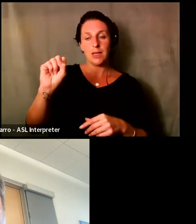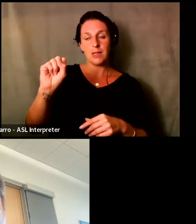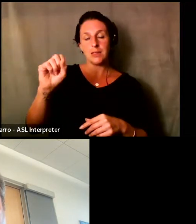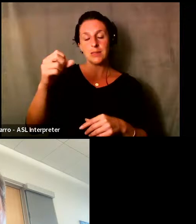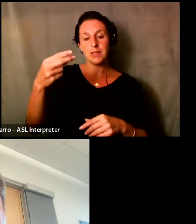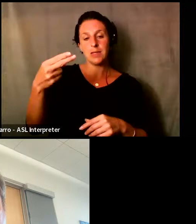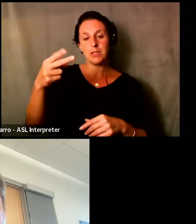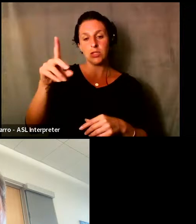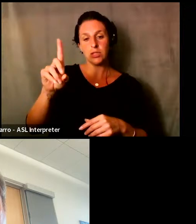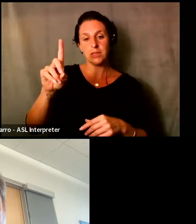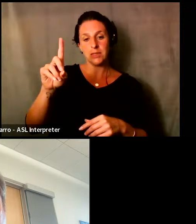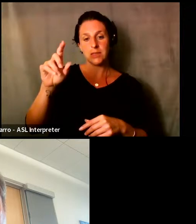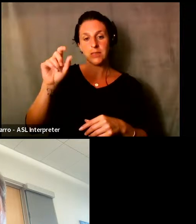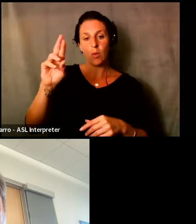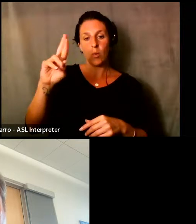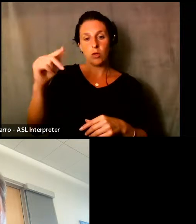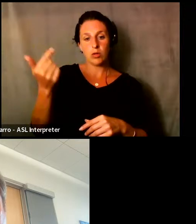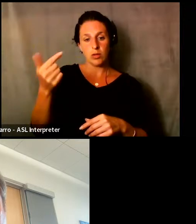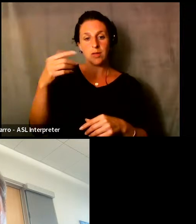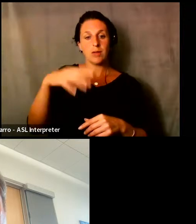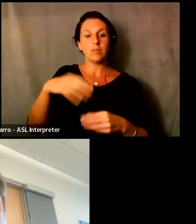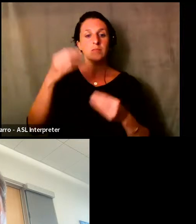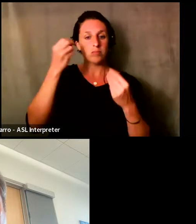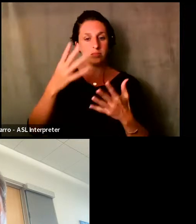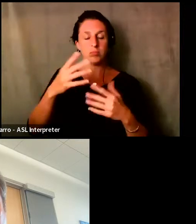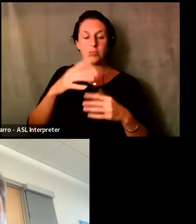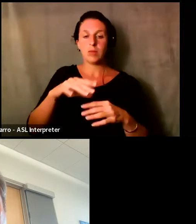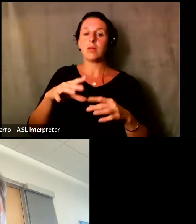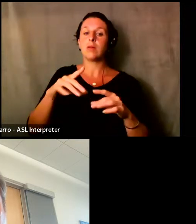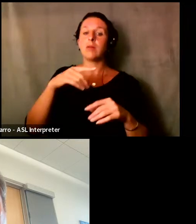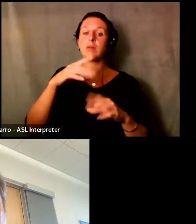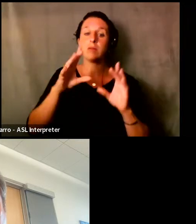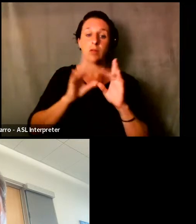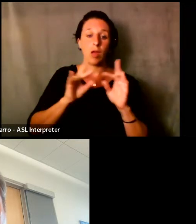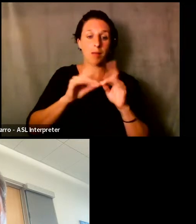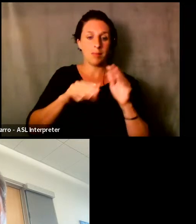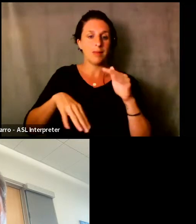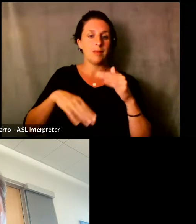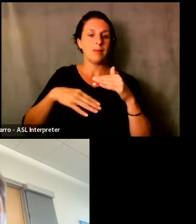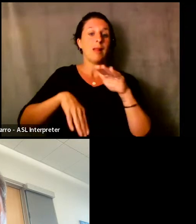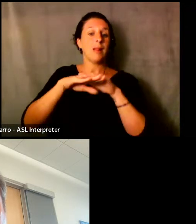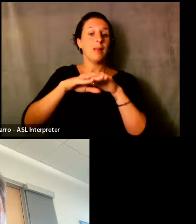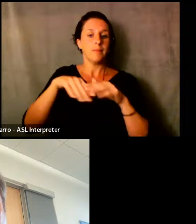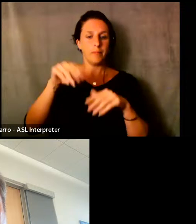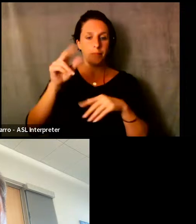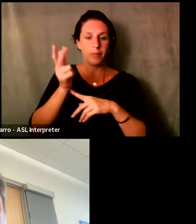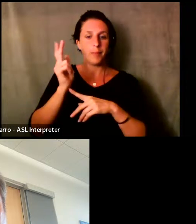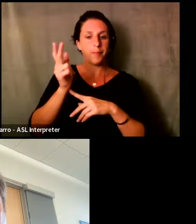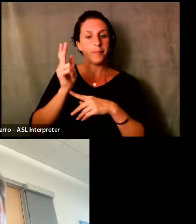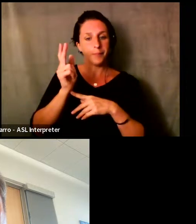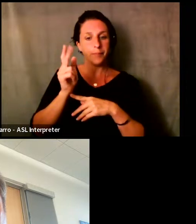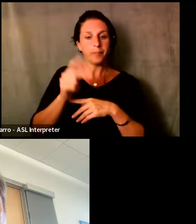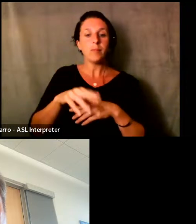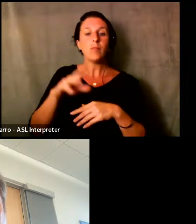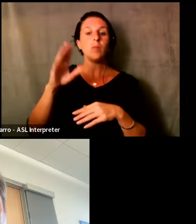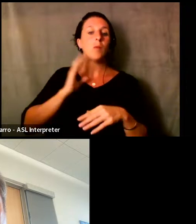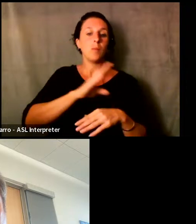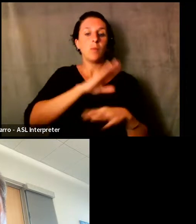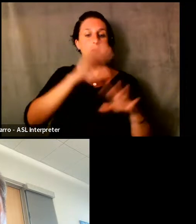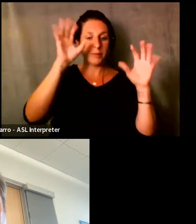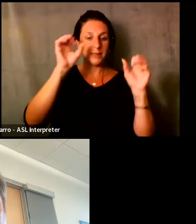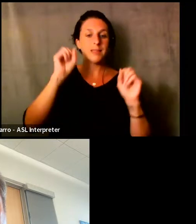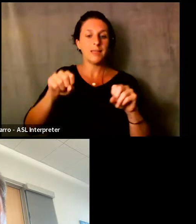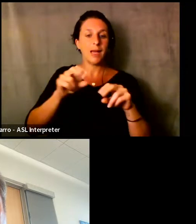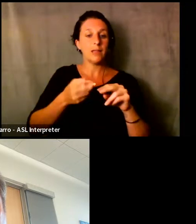SMUHSD.org. Please note that comments are limited to 3 minutes. The board president may increase or decrease the time allowed